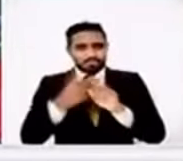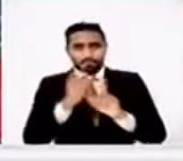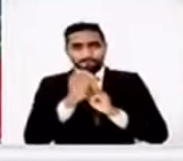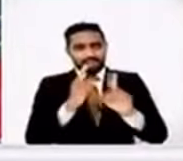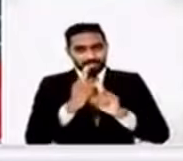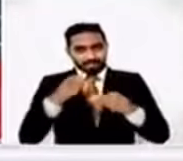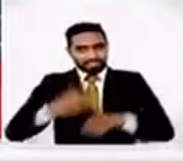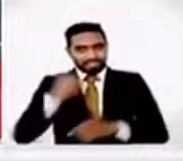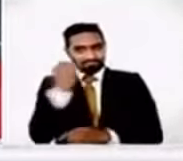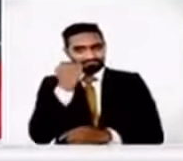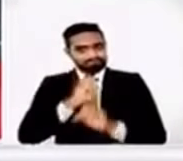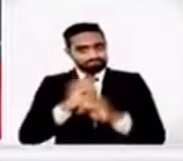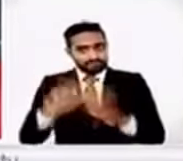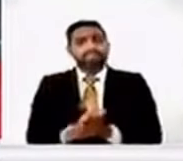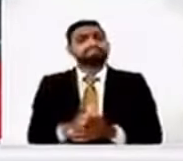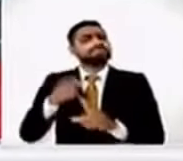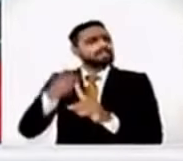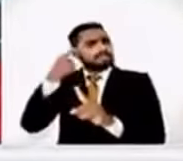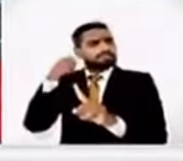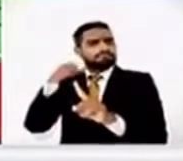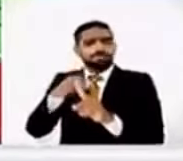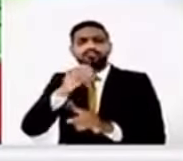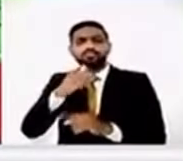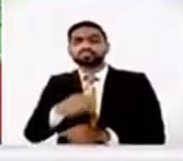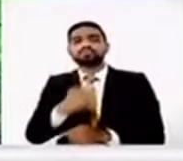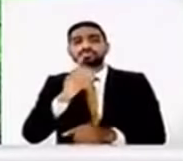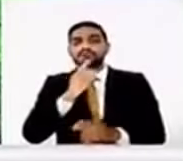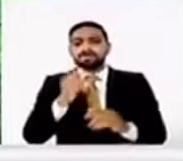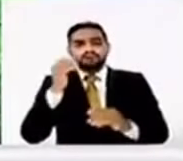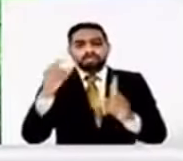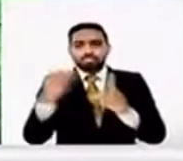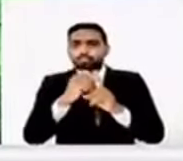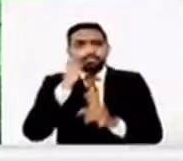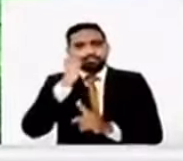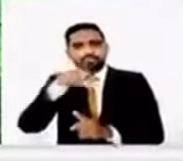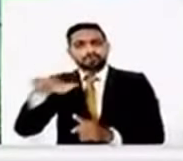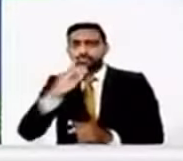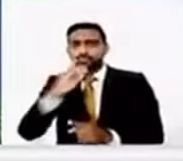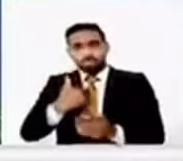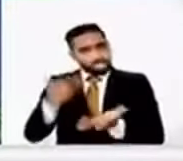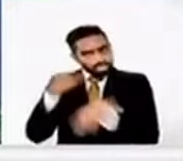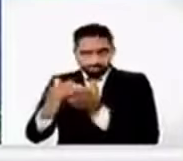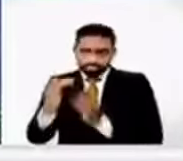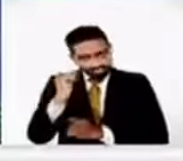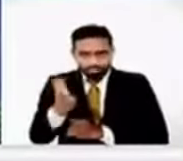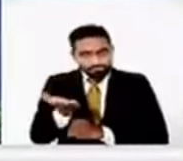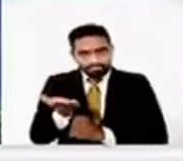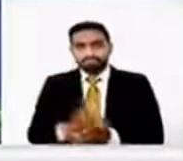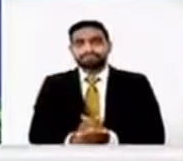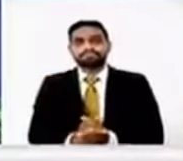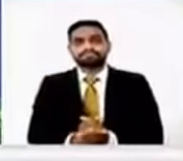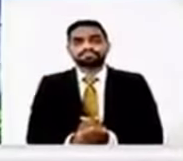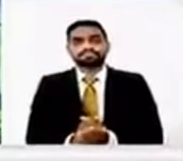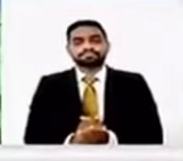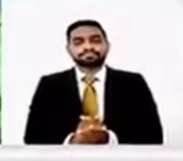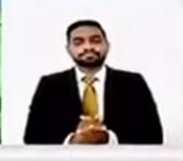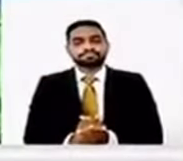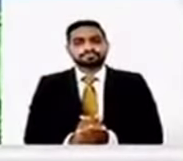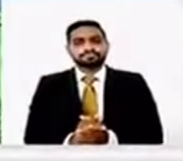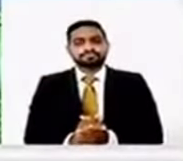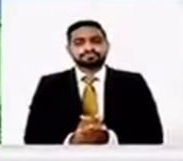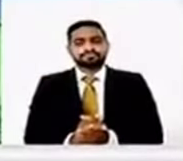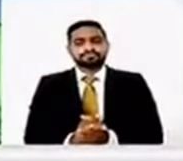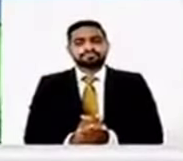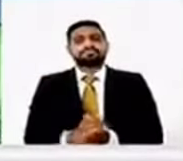to benefit the low-income earners. It is not so. I would say that it is, the benefits are